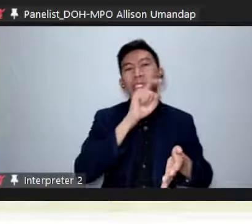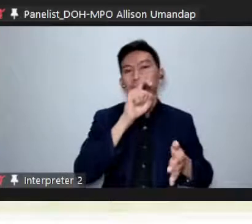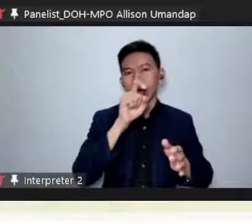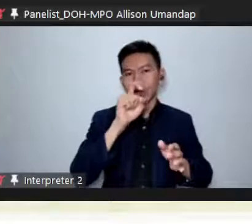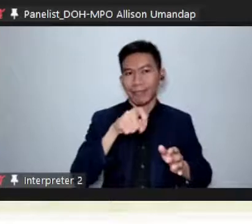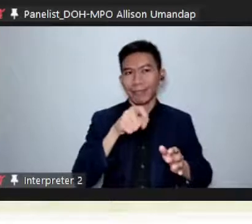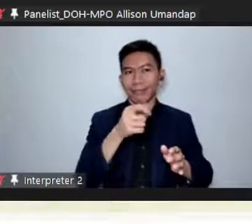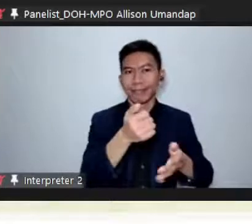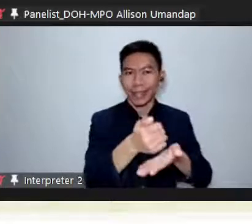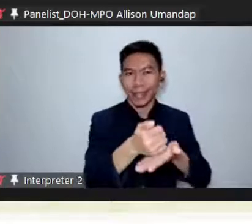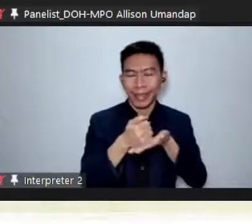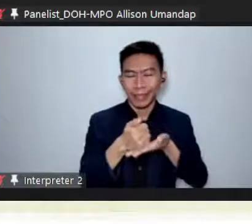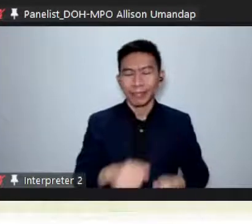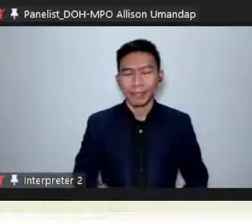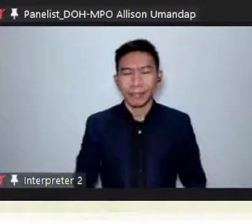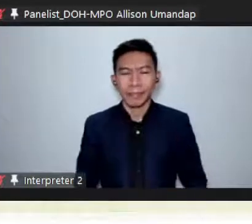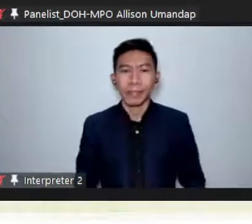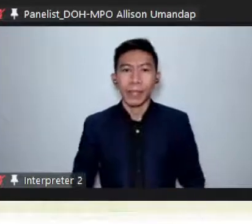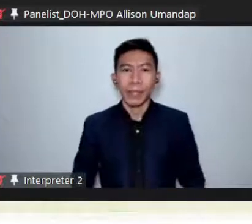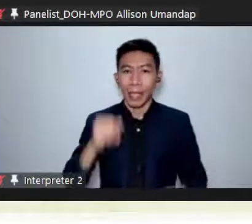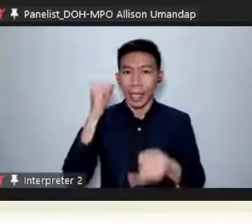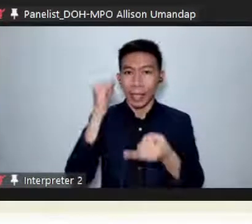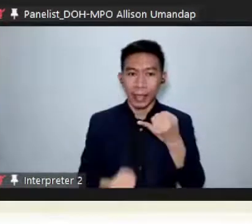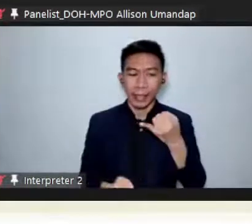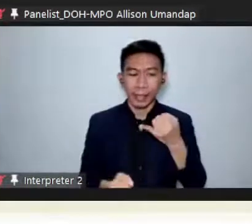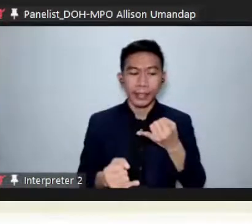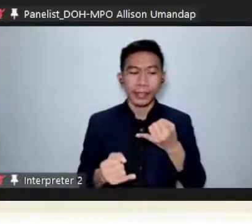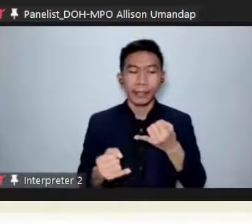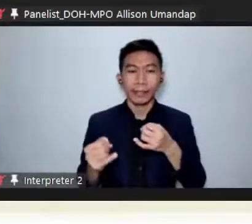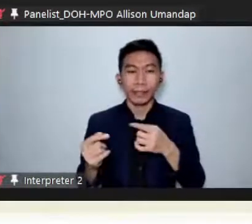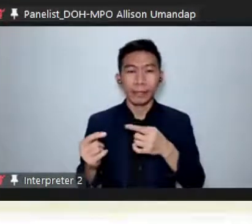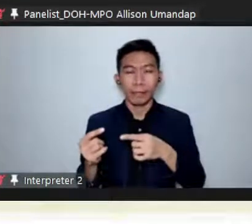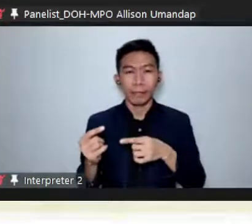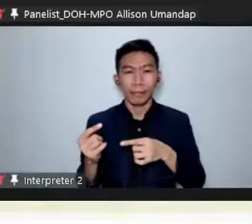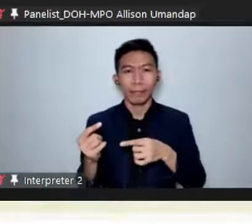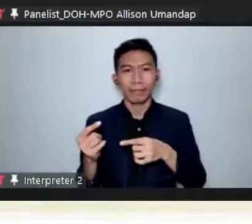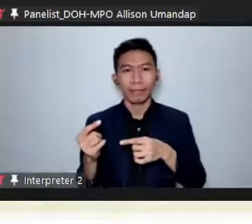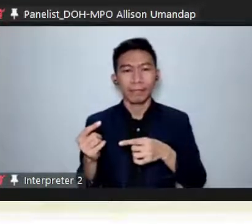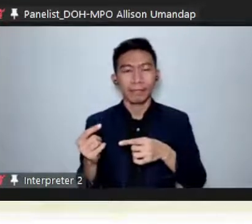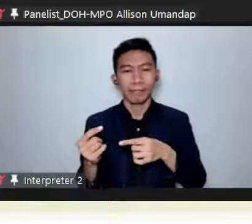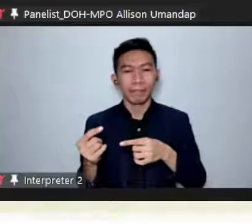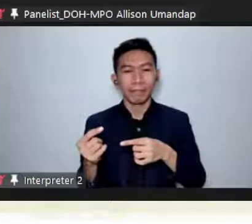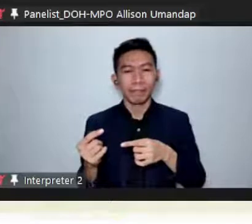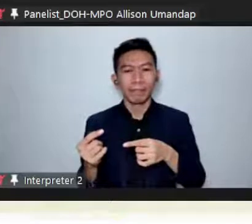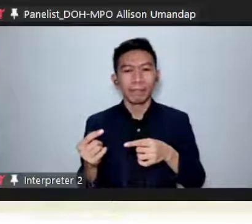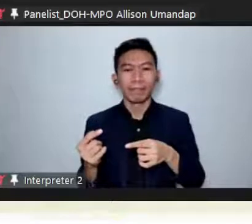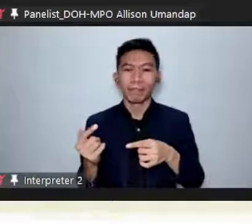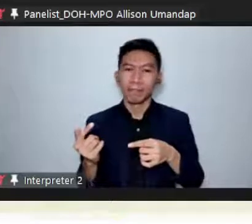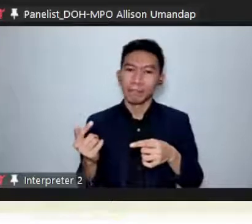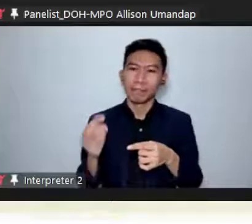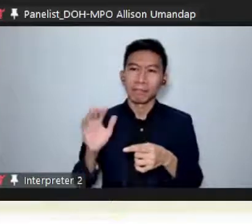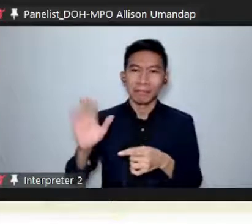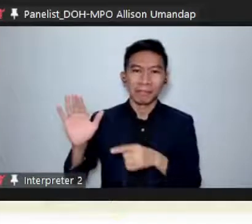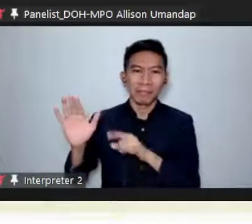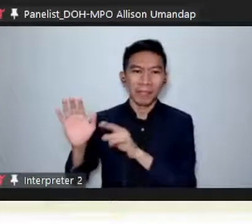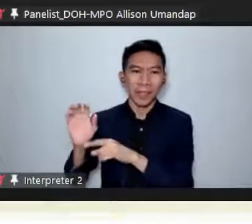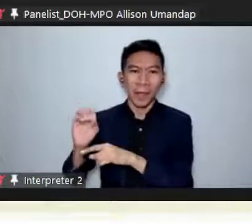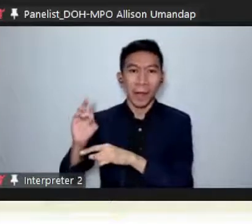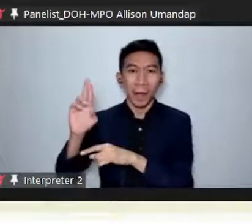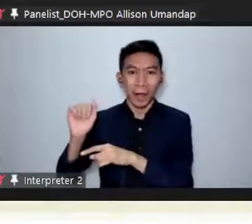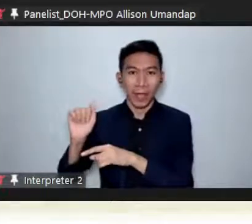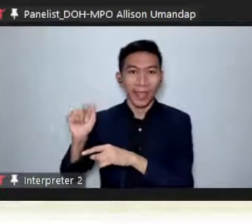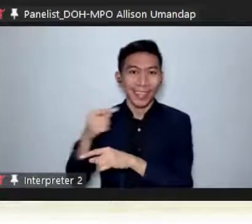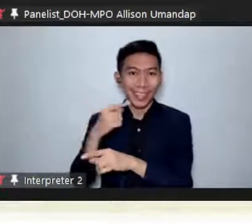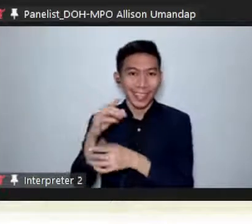Yeah, I guess the last points lang that I would have is sabi nga ni ma'am, no, we have to get out